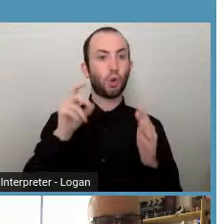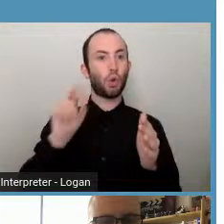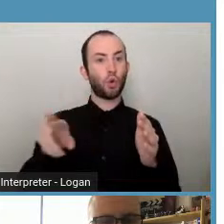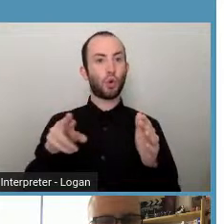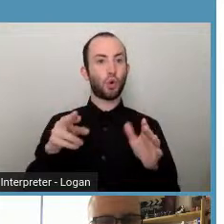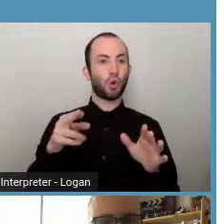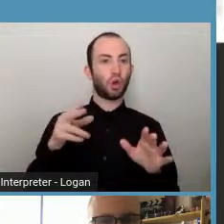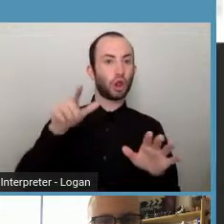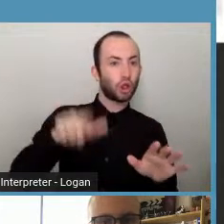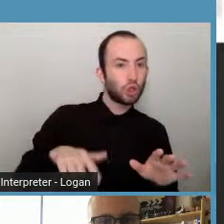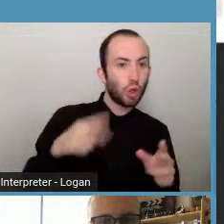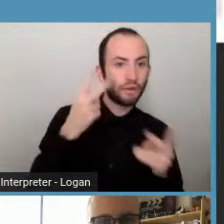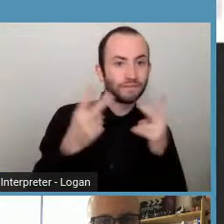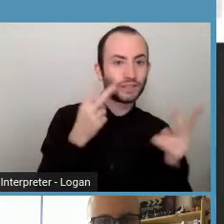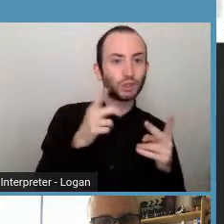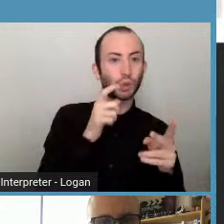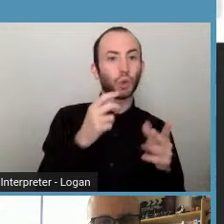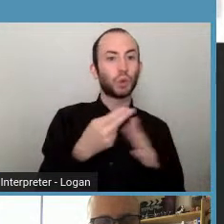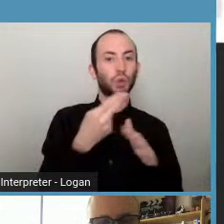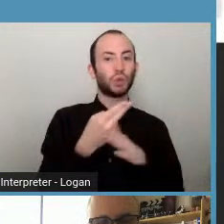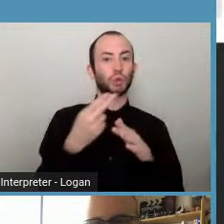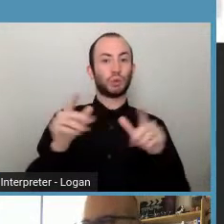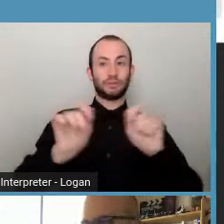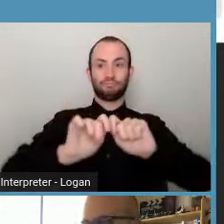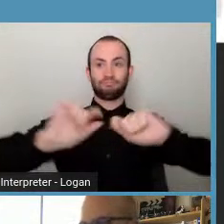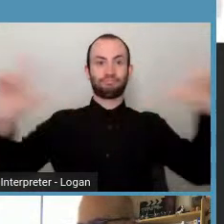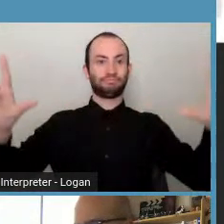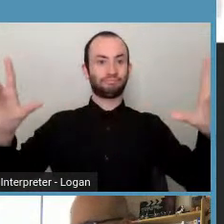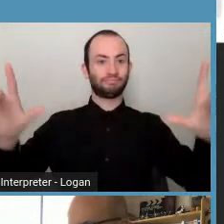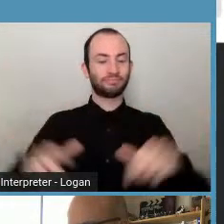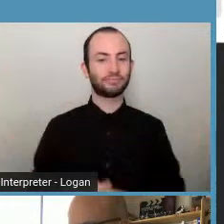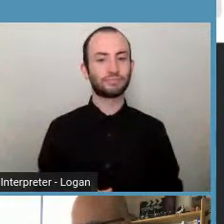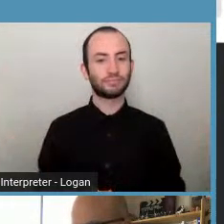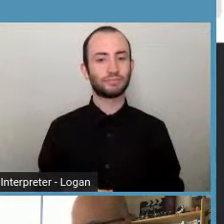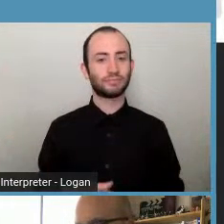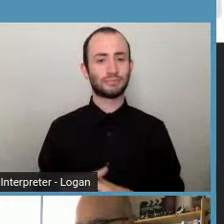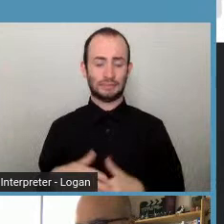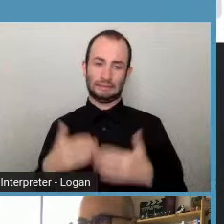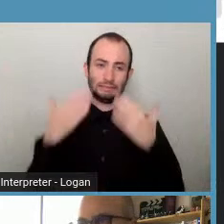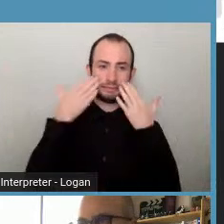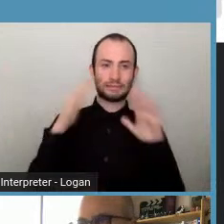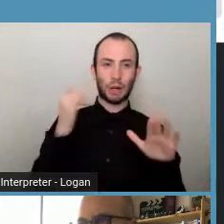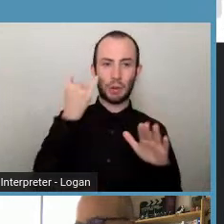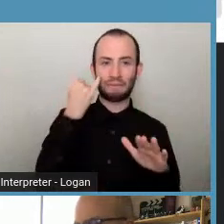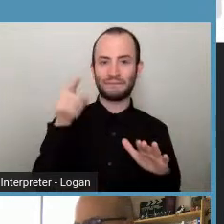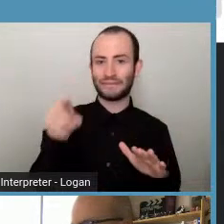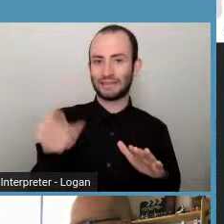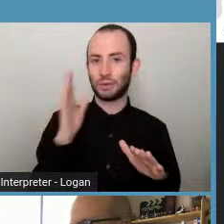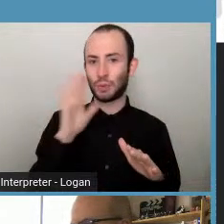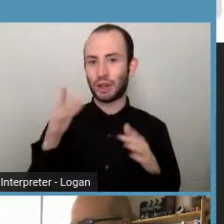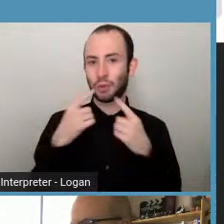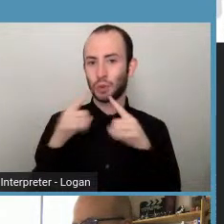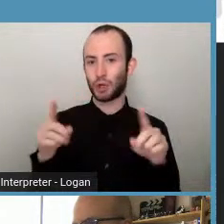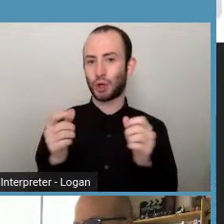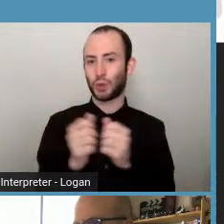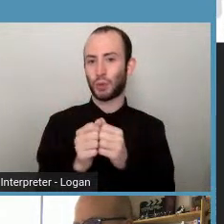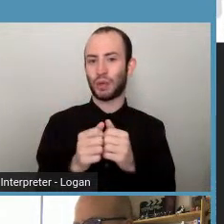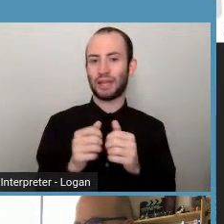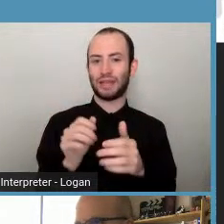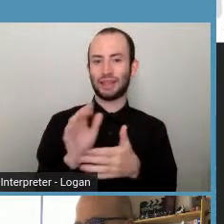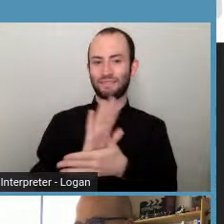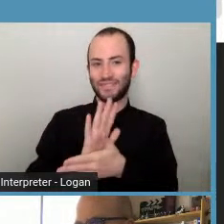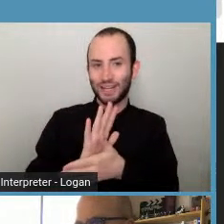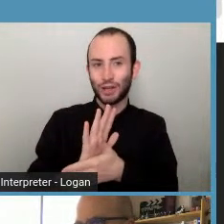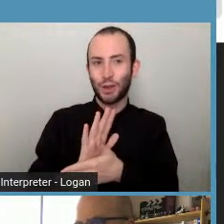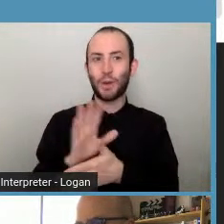nature. We have a video coming up. I don't know if the audio will stream on here. If not, we can talk through it. But Corey,